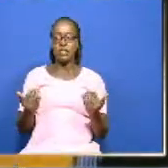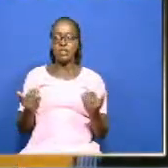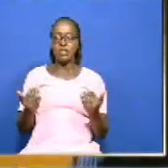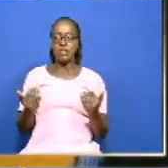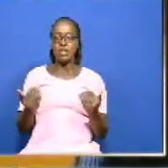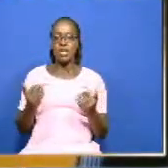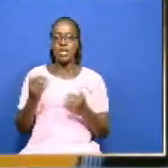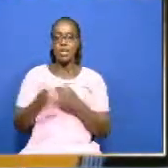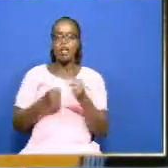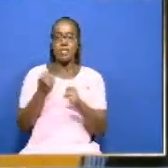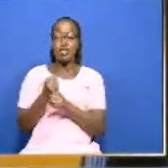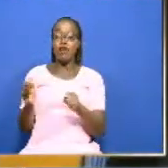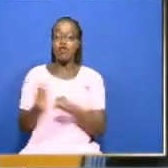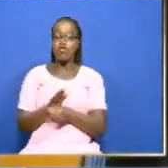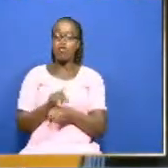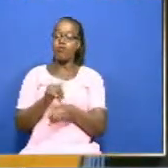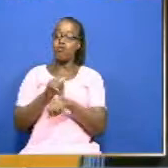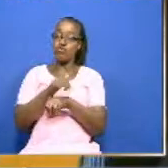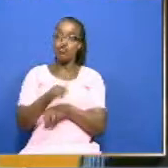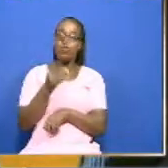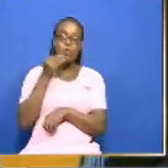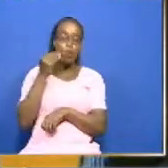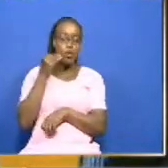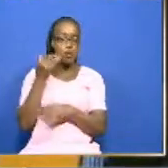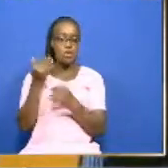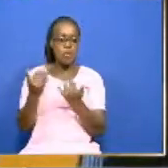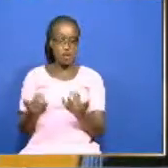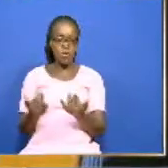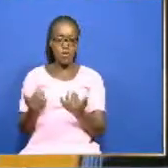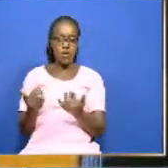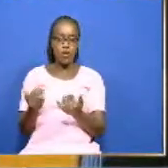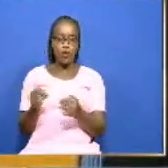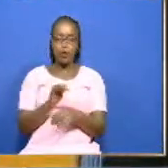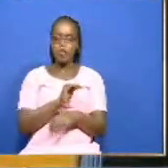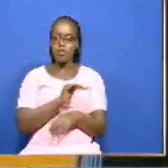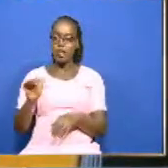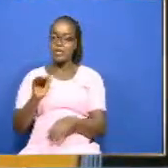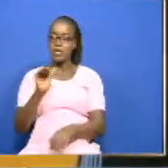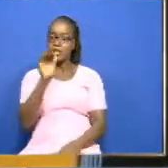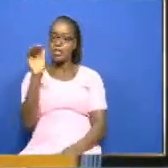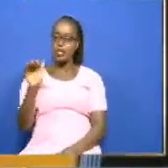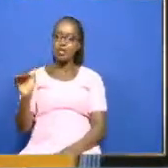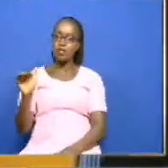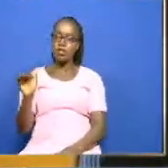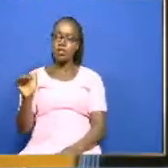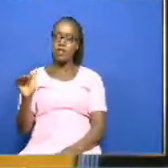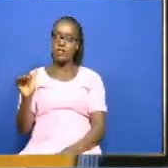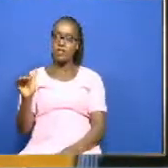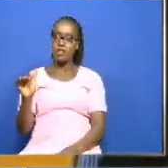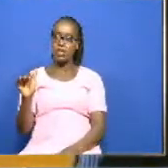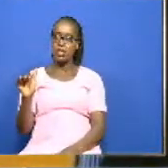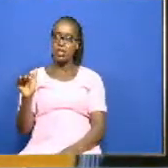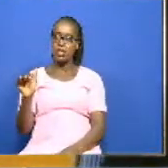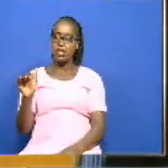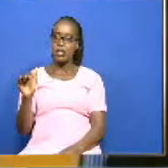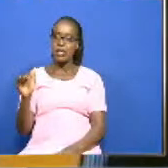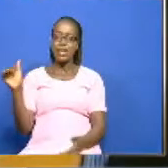year. And what we are doing now with a curve that is flat is that we shall recoup that year.